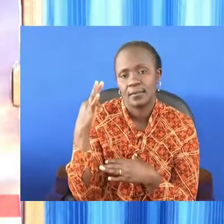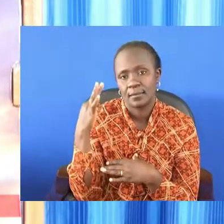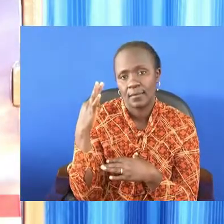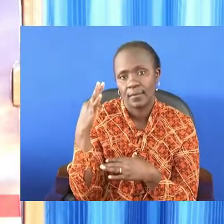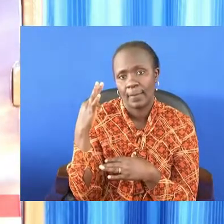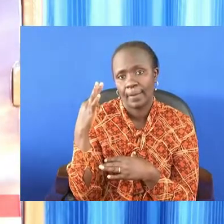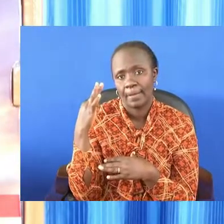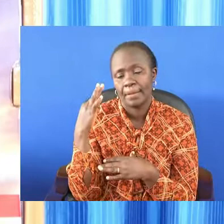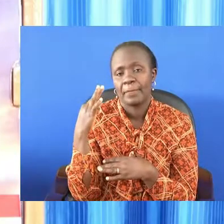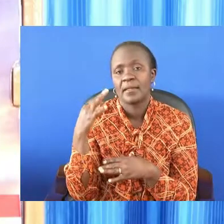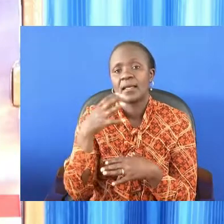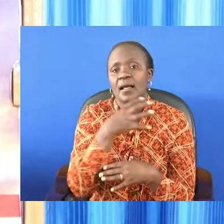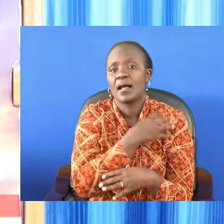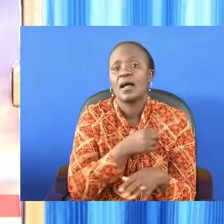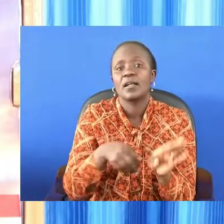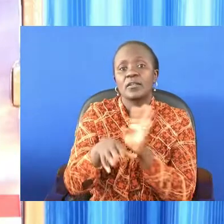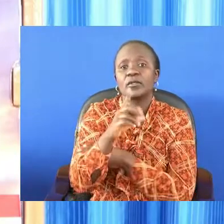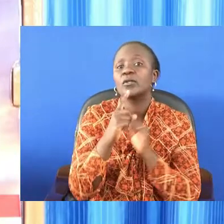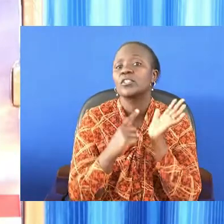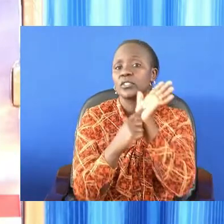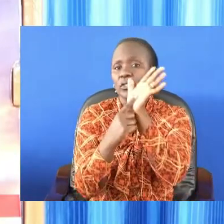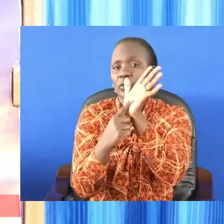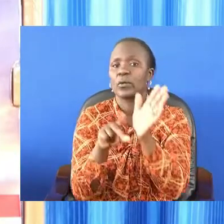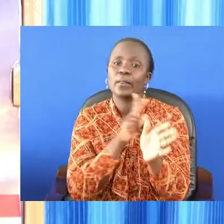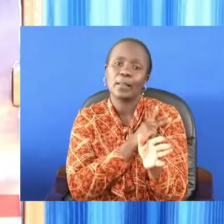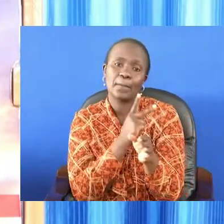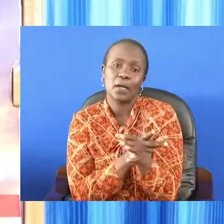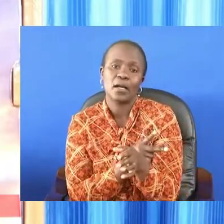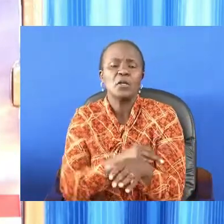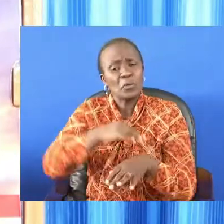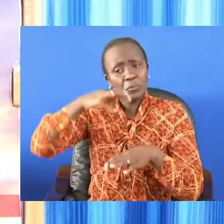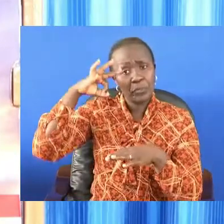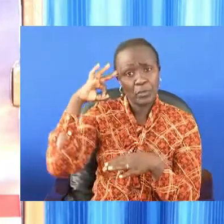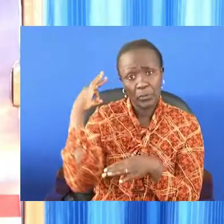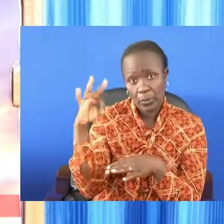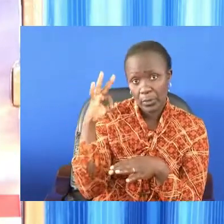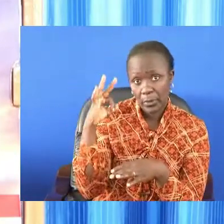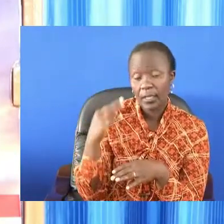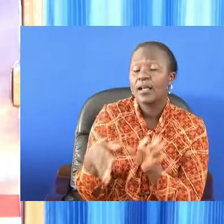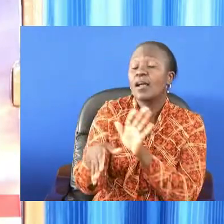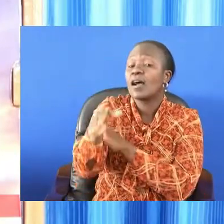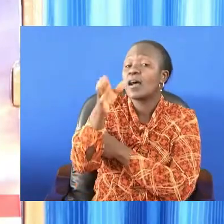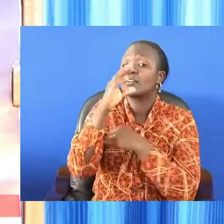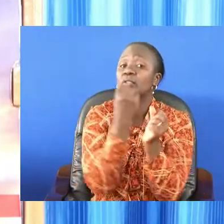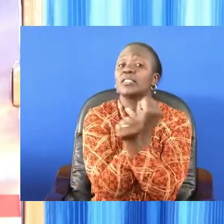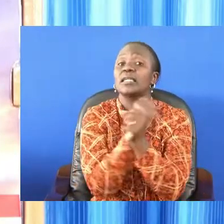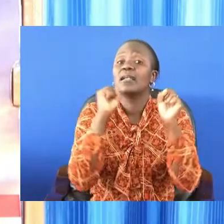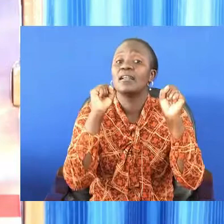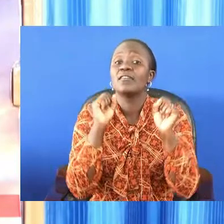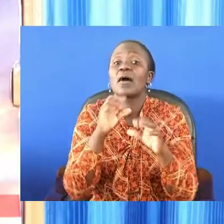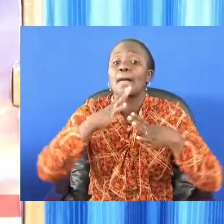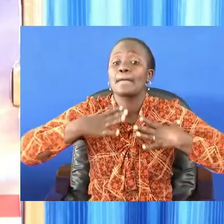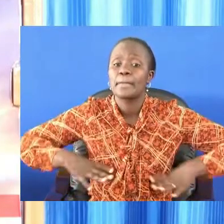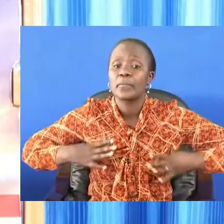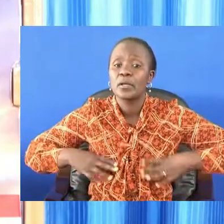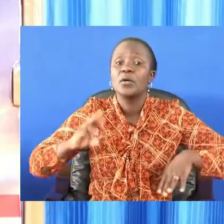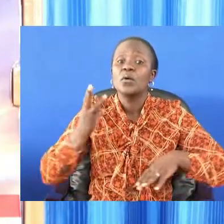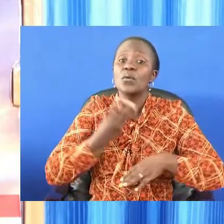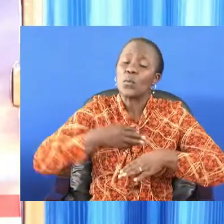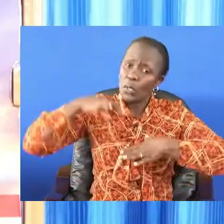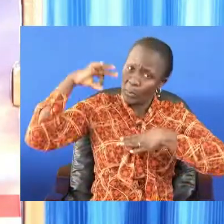preach and God demonstrates his power. We preach and God delivers his people. We